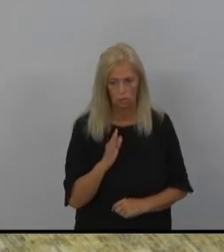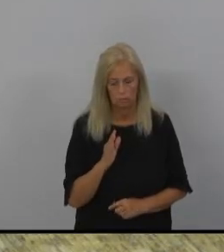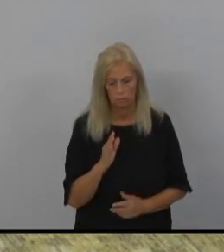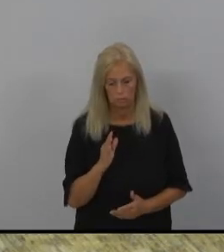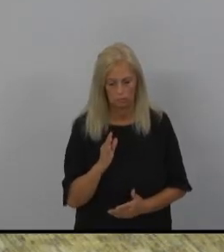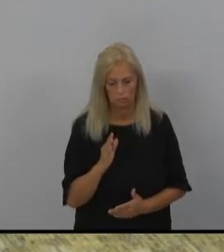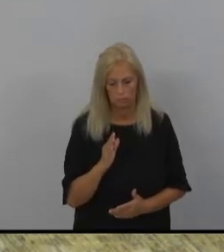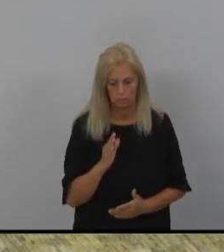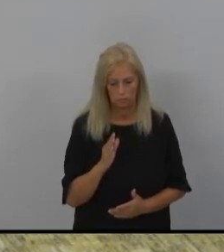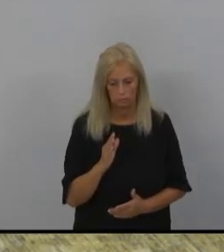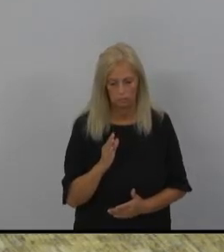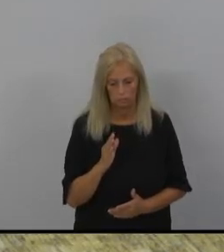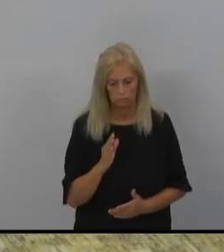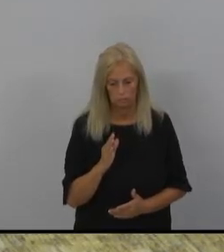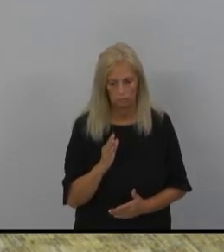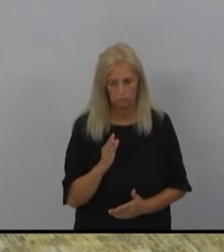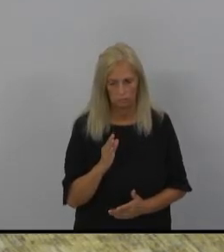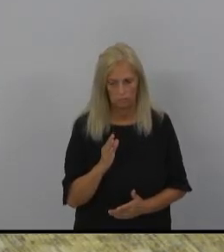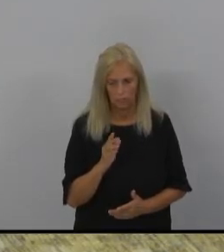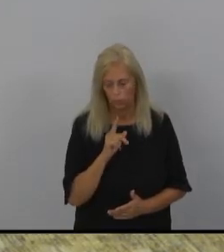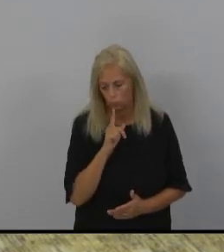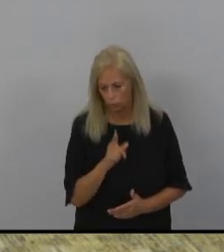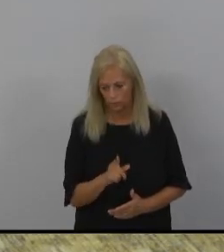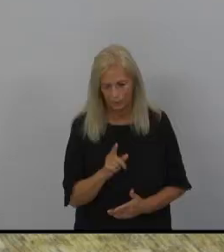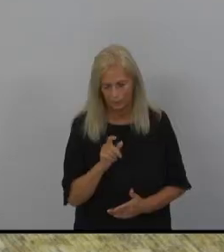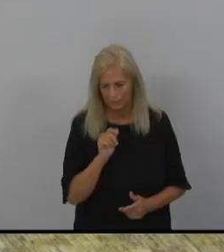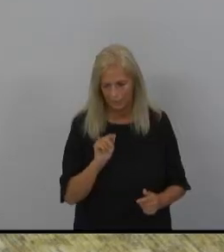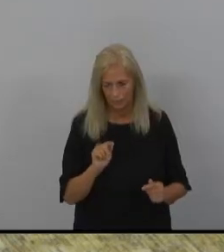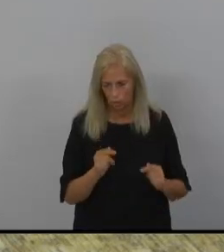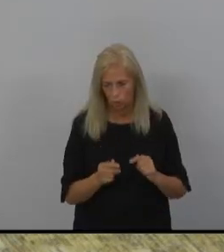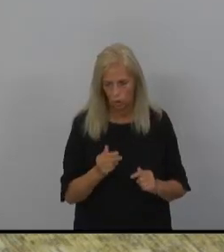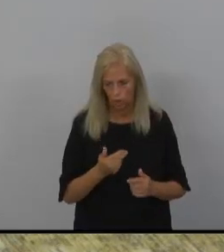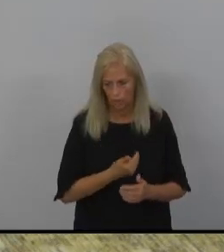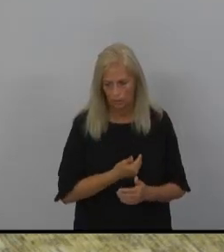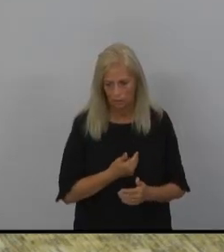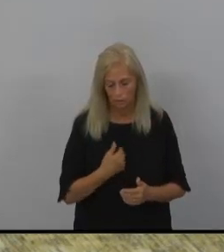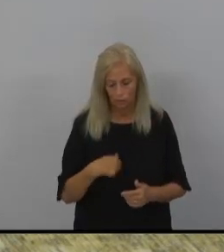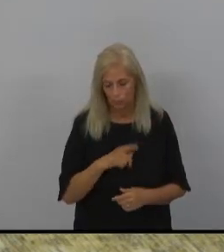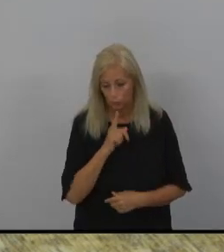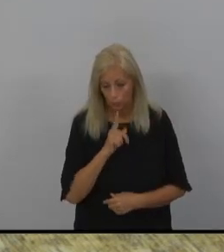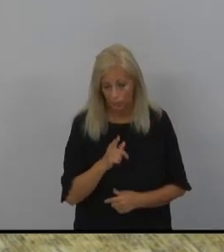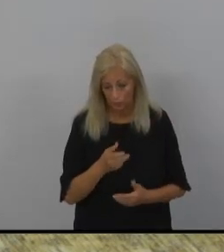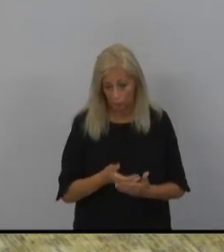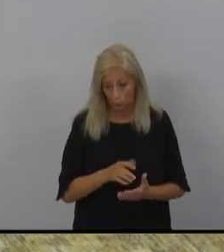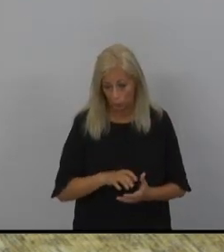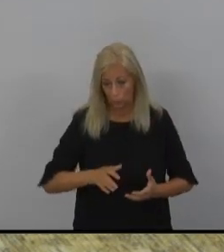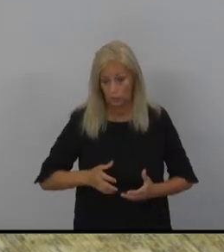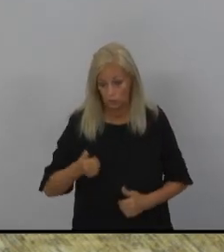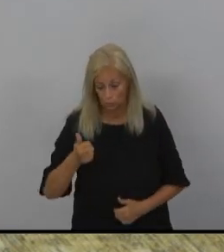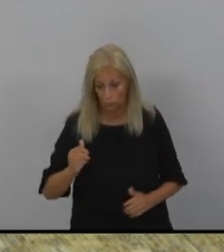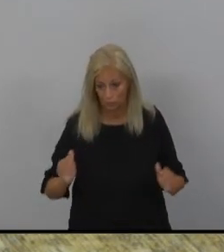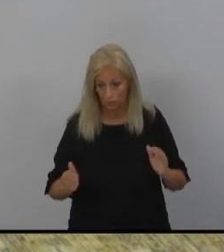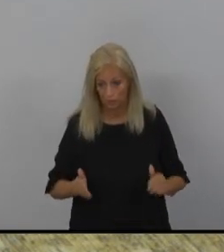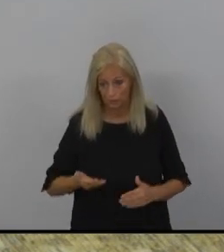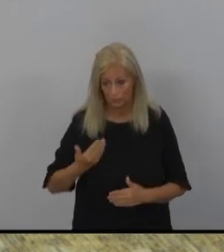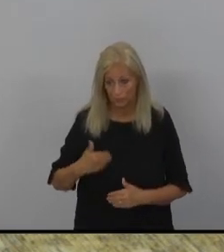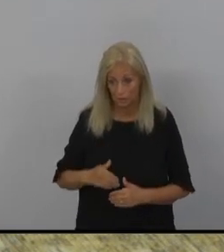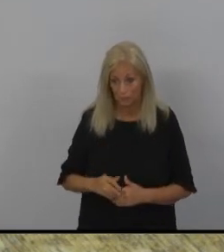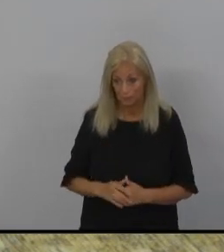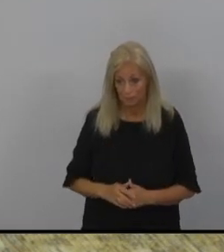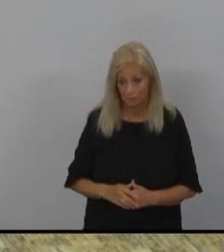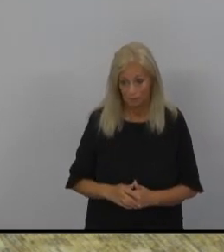out to where, reason it probably didn't hurt us as much as we're richer than we were when we used to